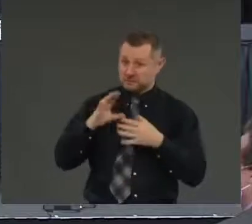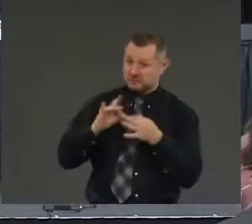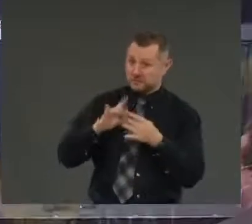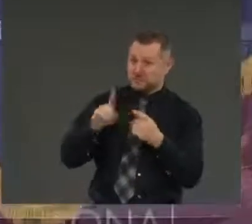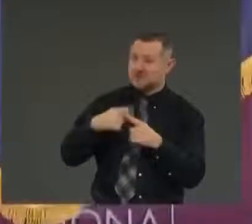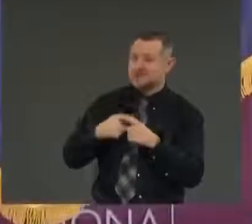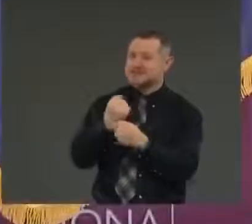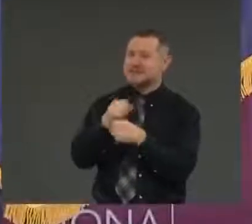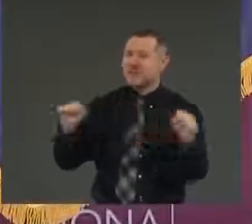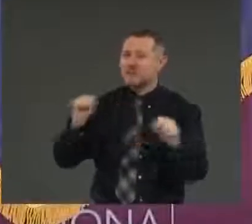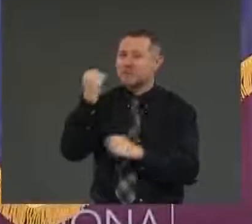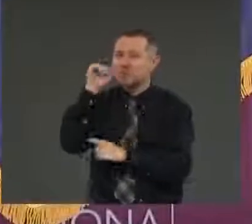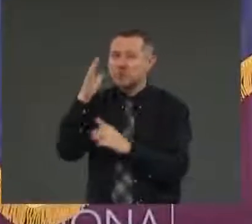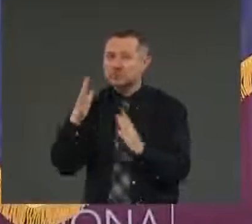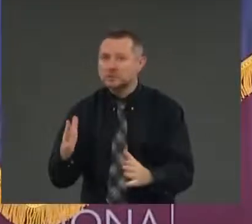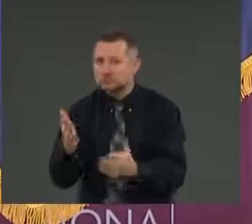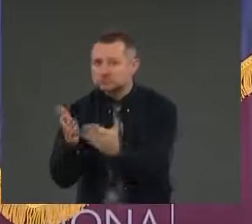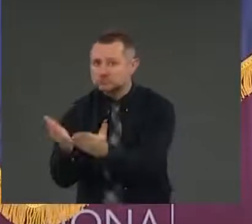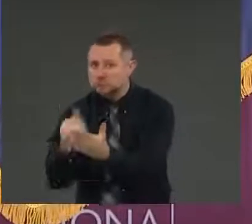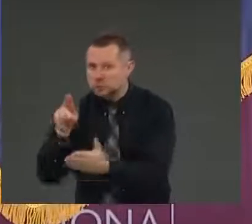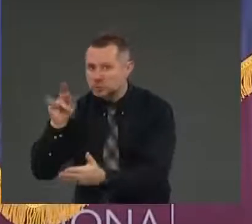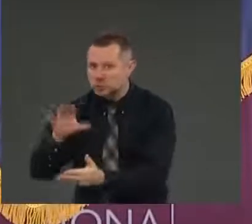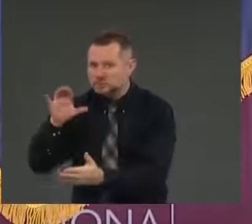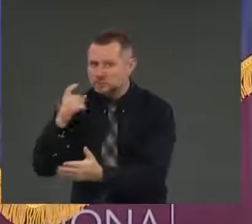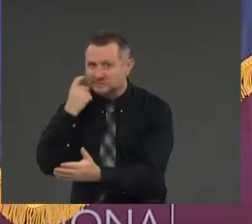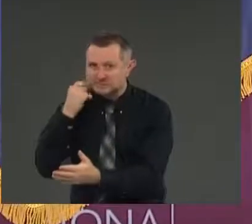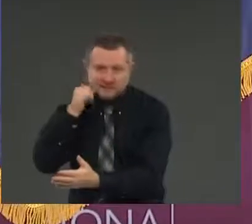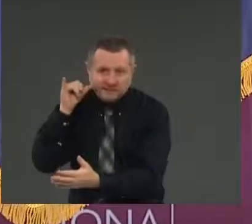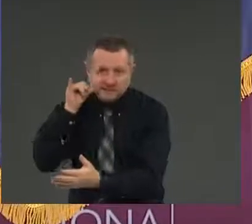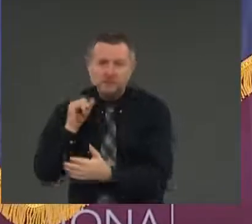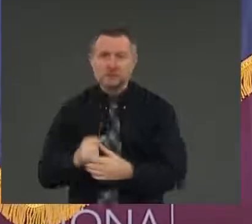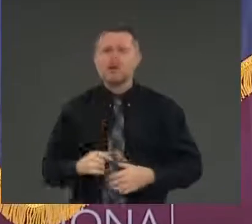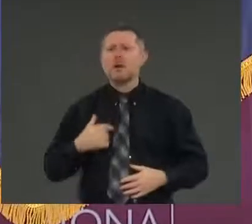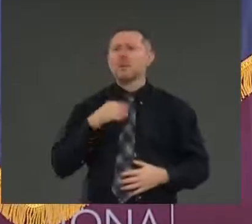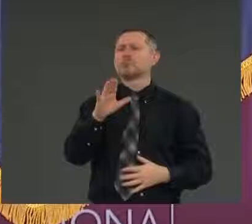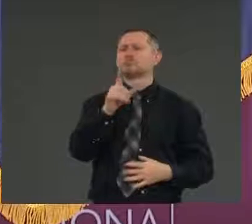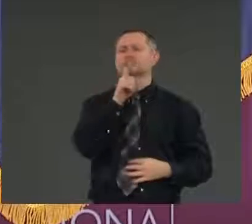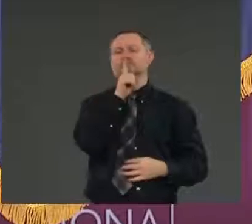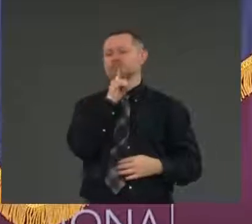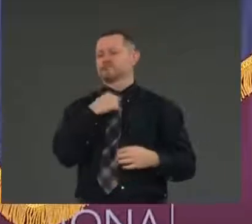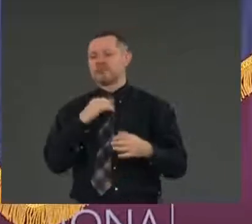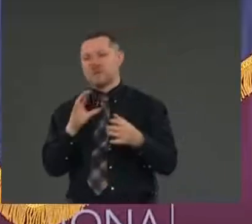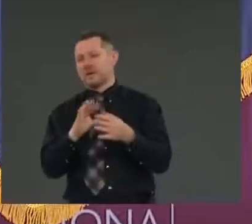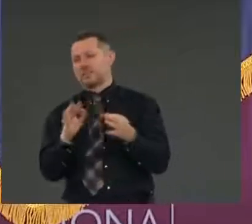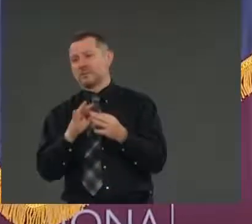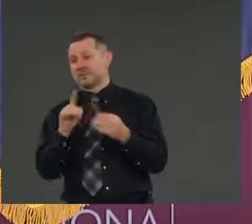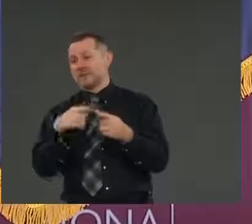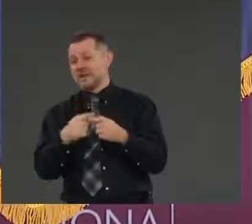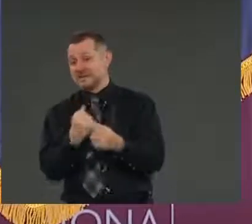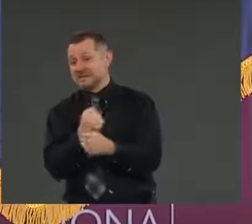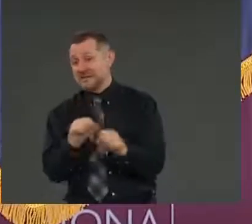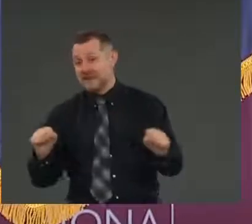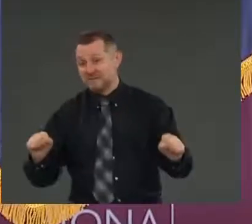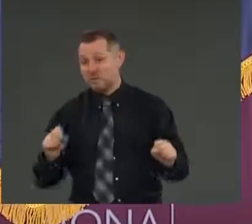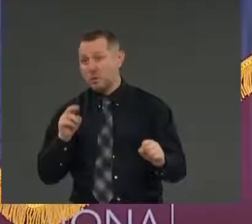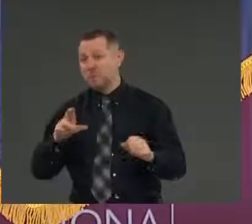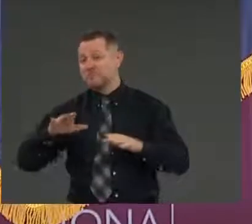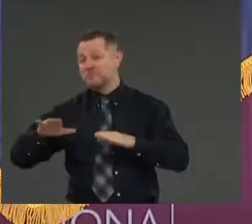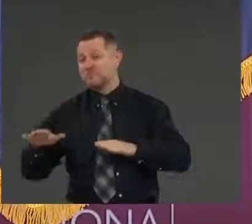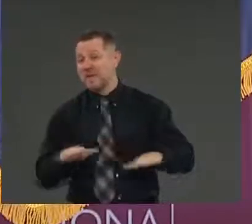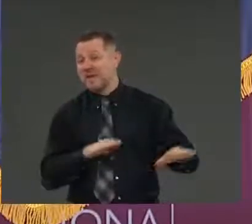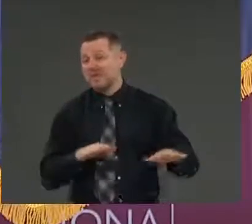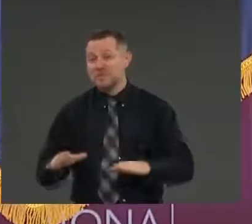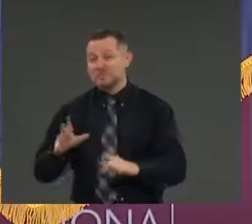situation? I'm not commenting on the safety or behavior of any